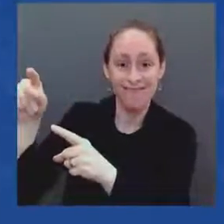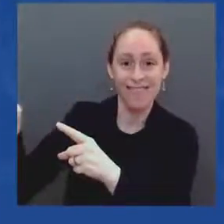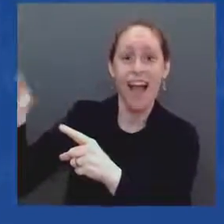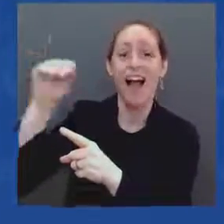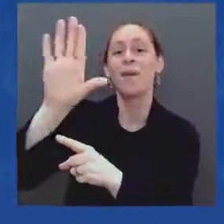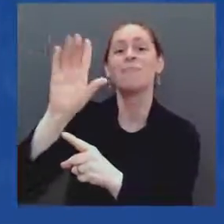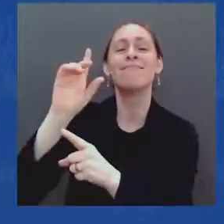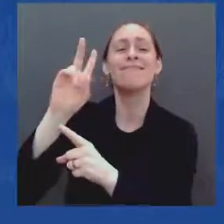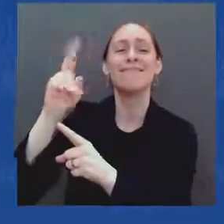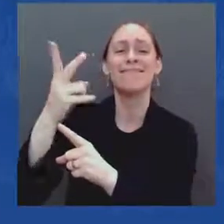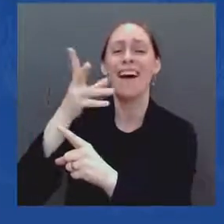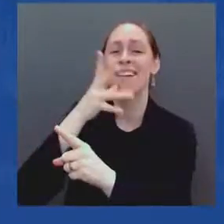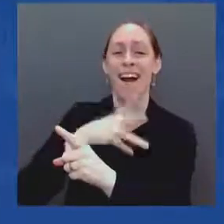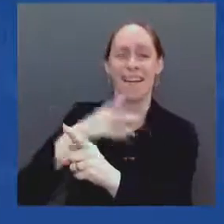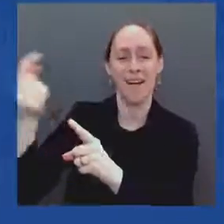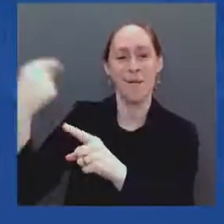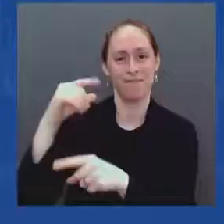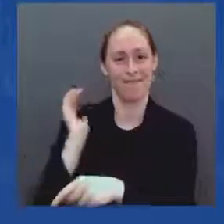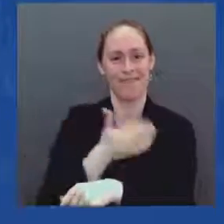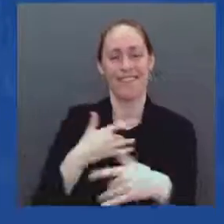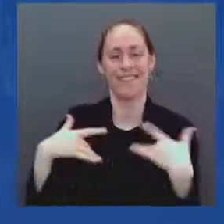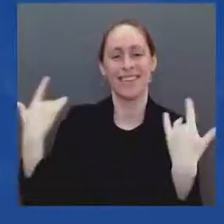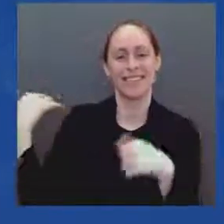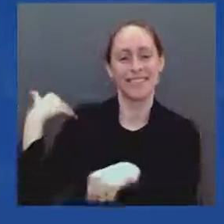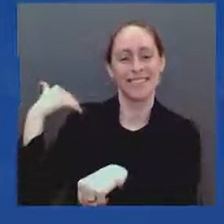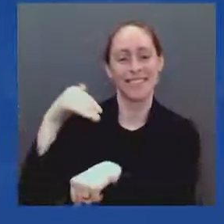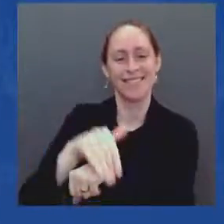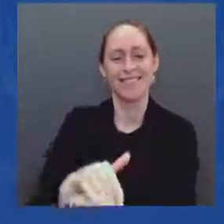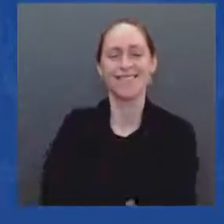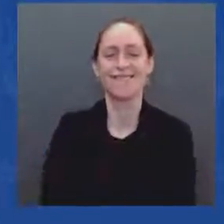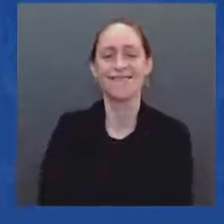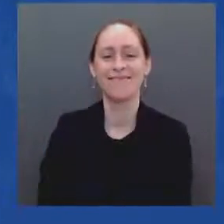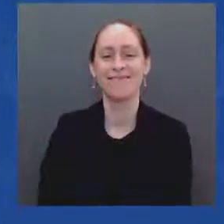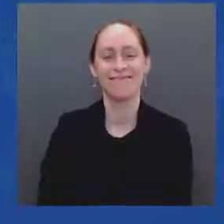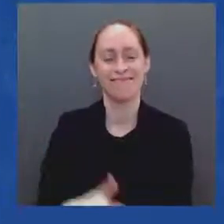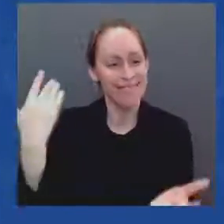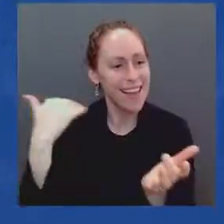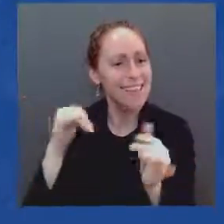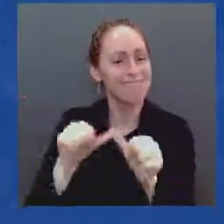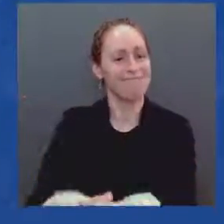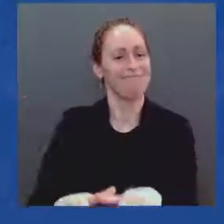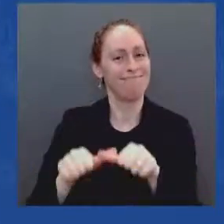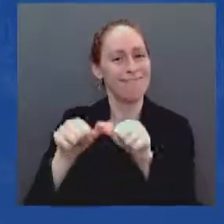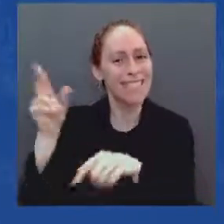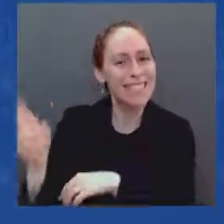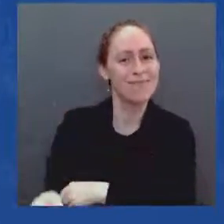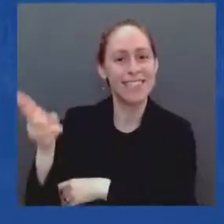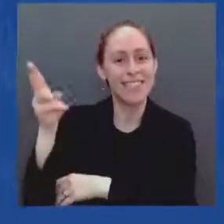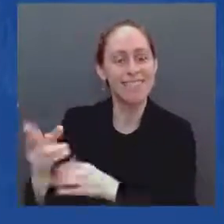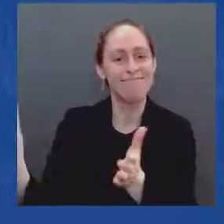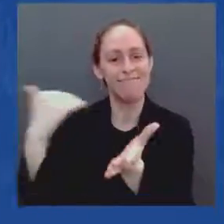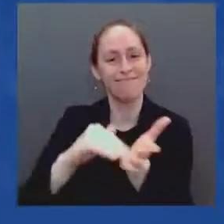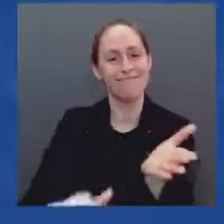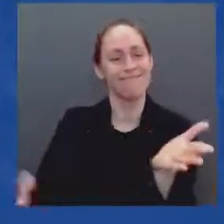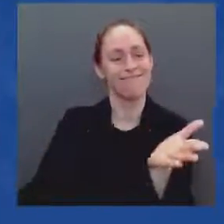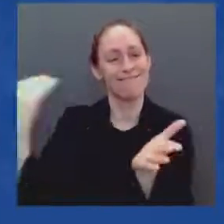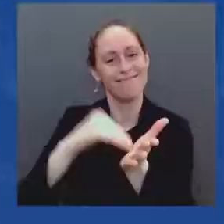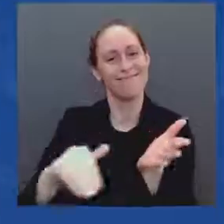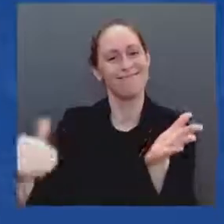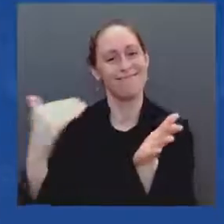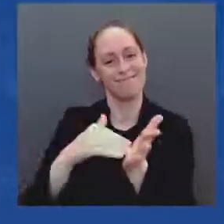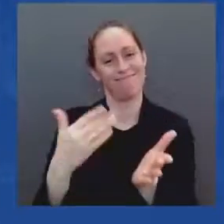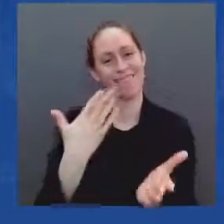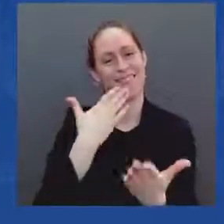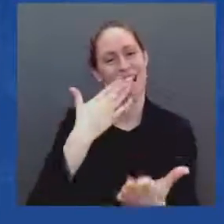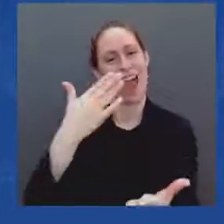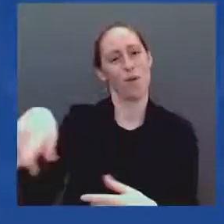history every day. It was great having you in New Jersey a short while ago. I know I speak on behalf of all of the states where you each have visited, Mr. President,